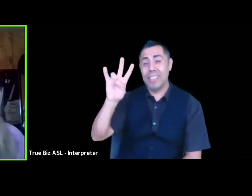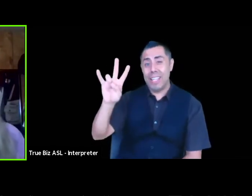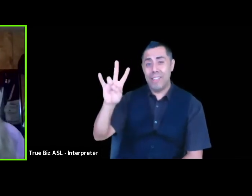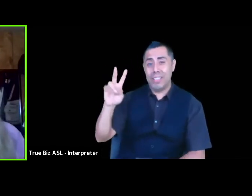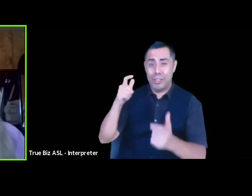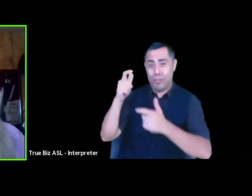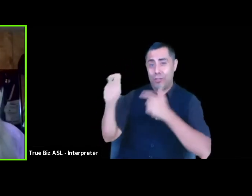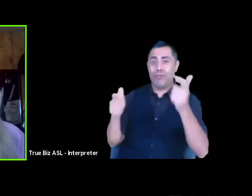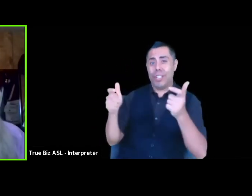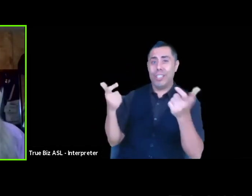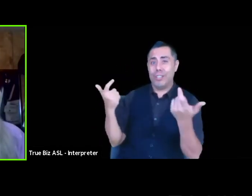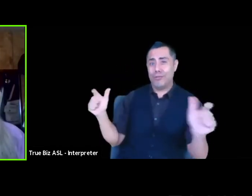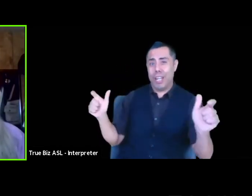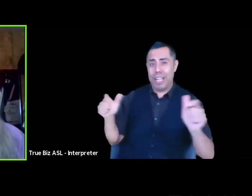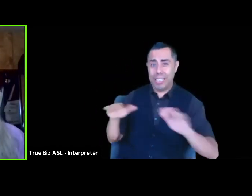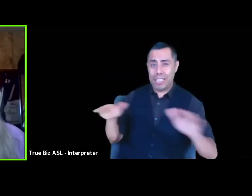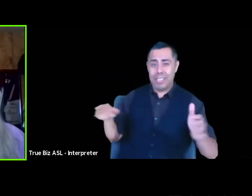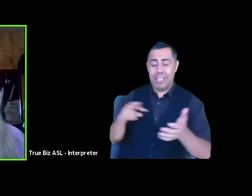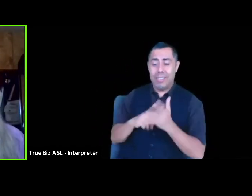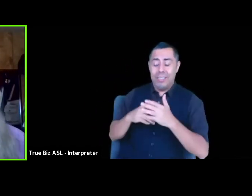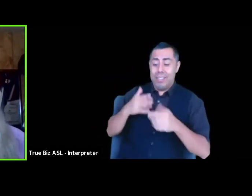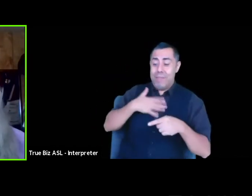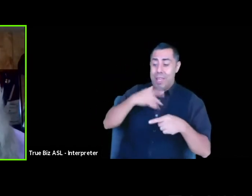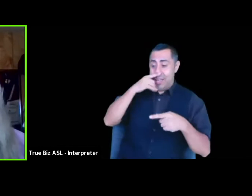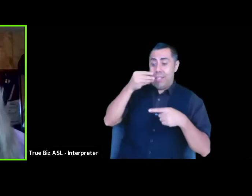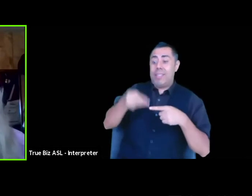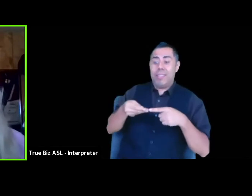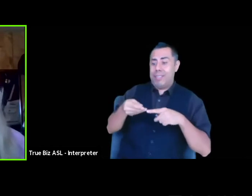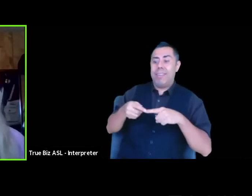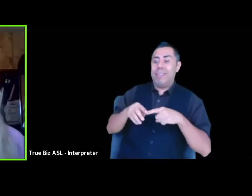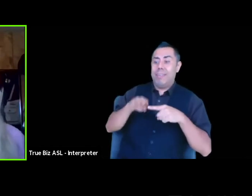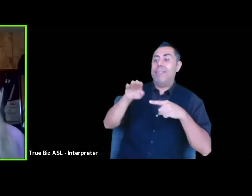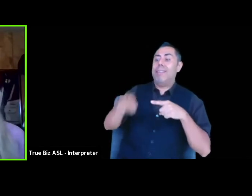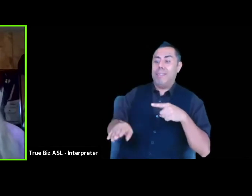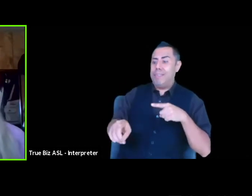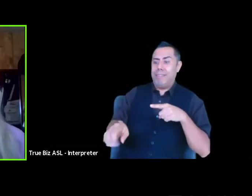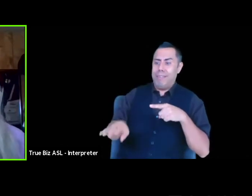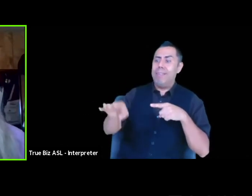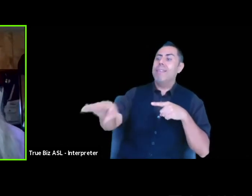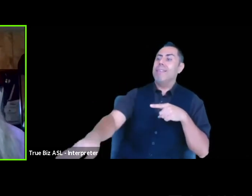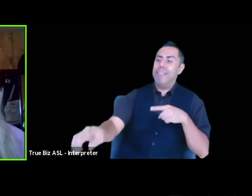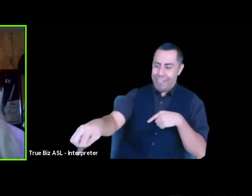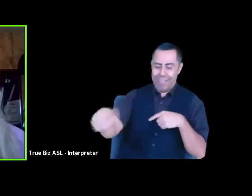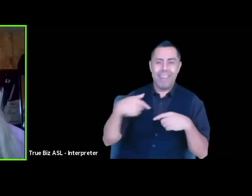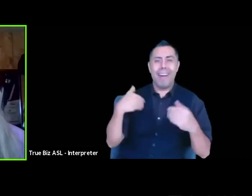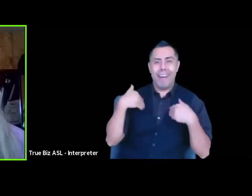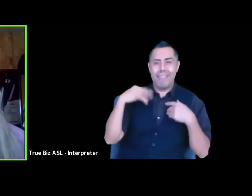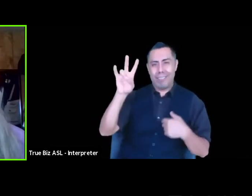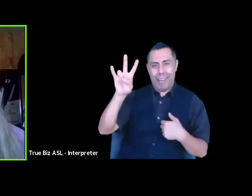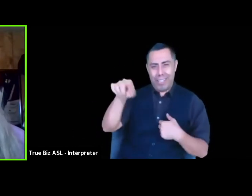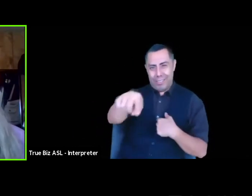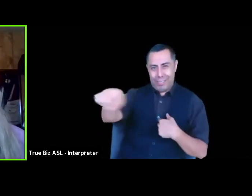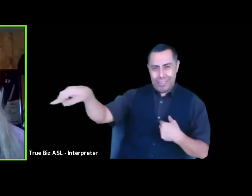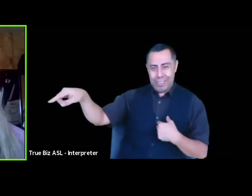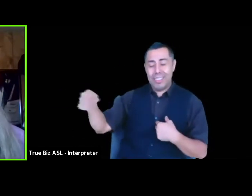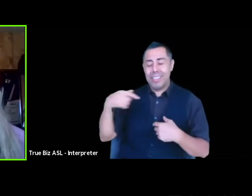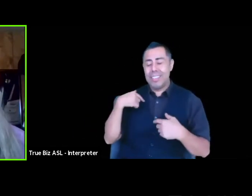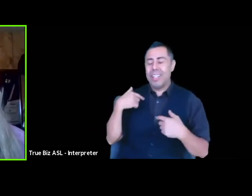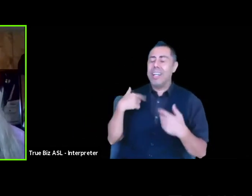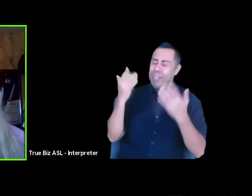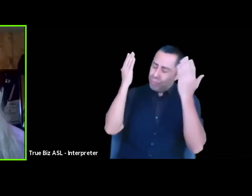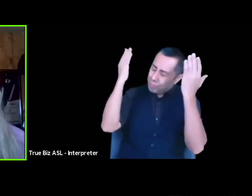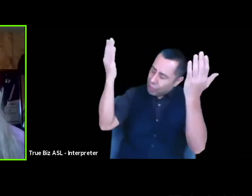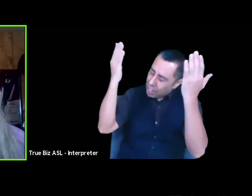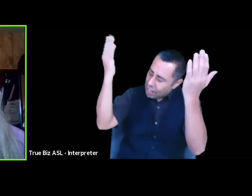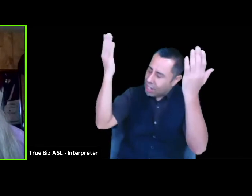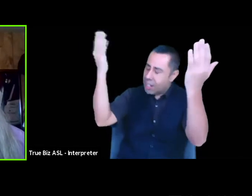so I try my best to hope and pray that the things are not the same for them